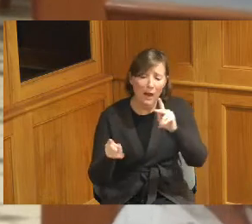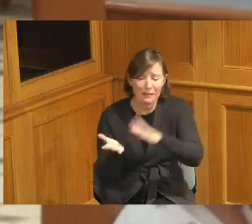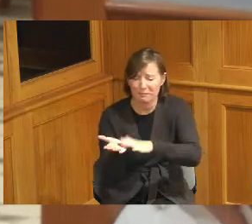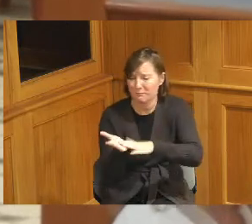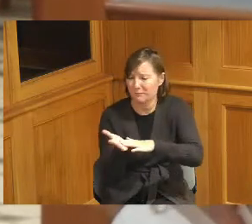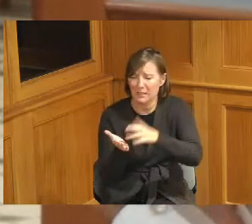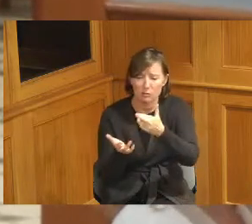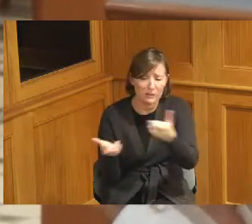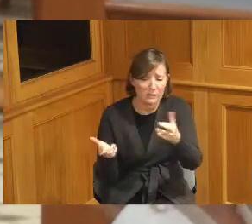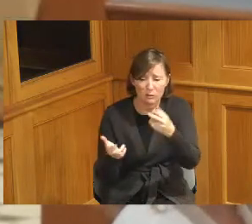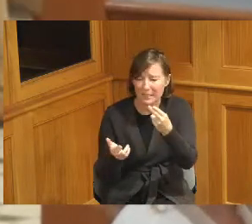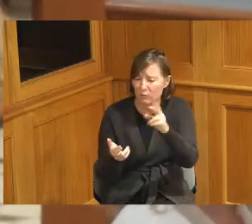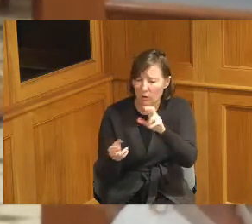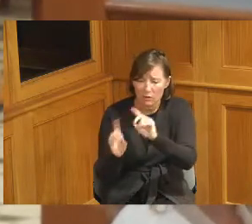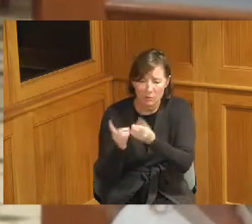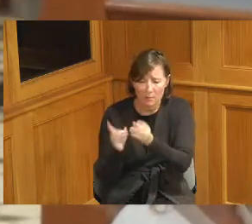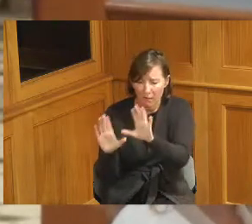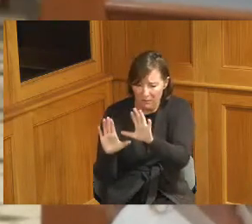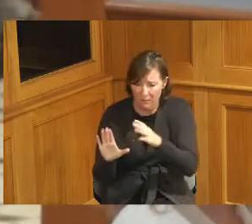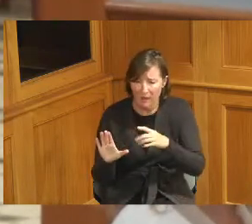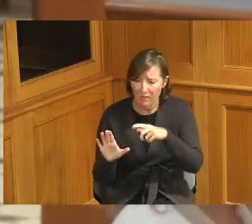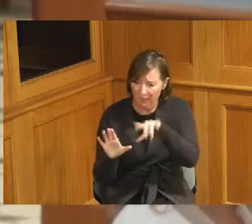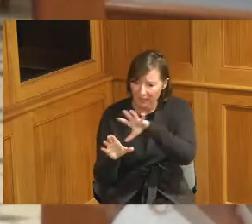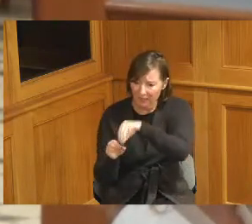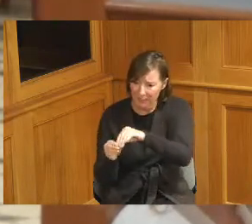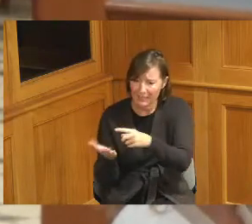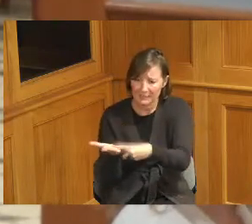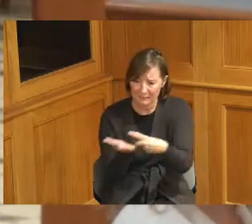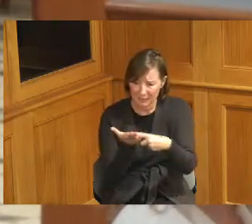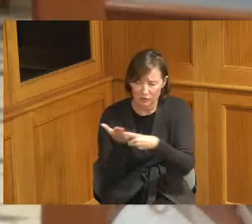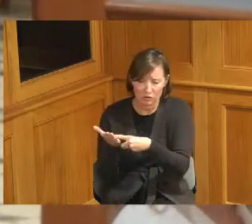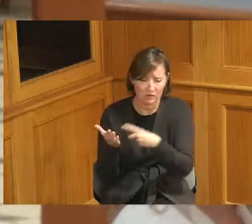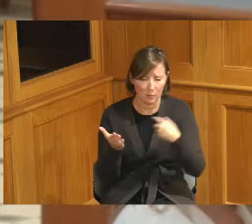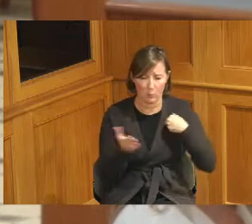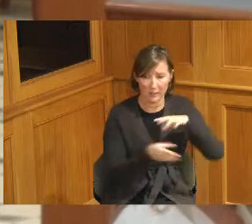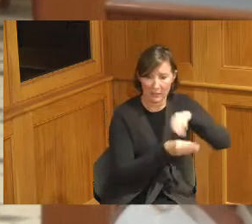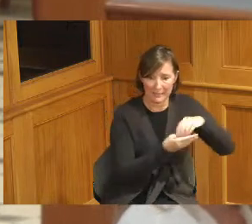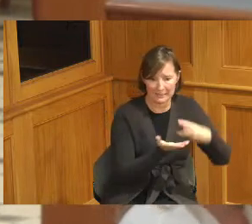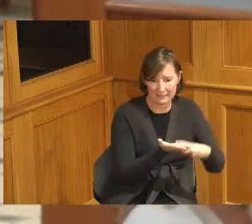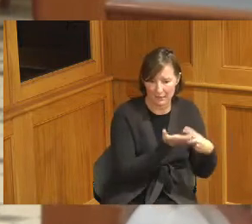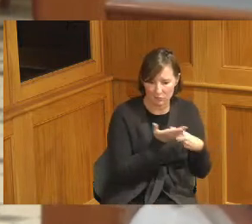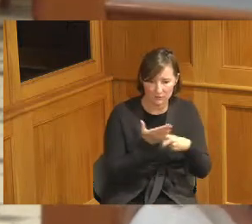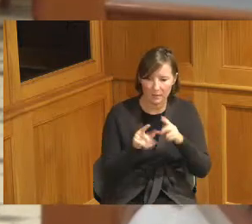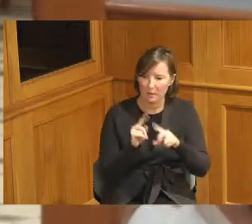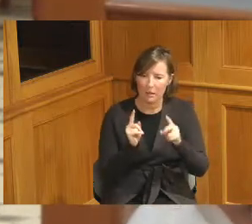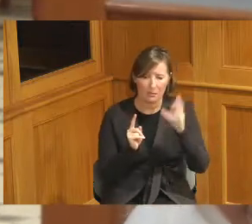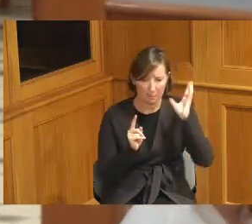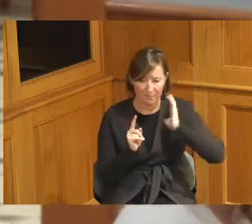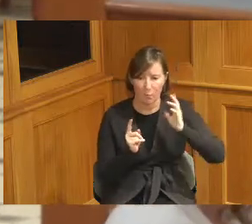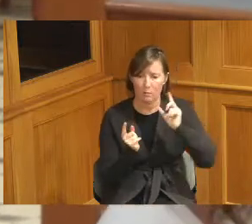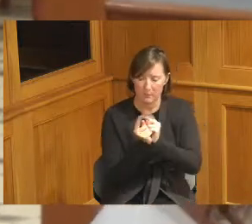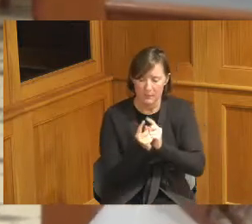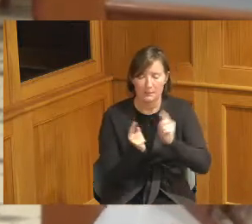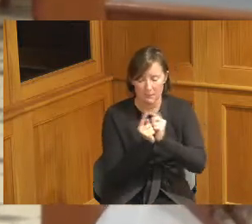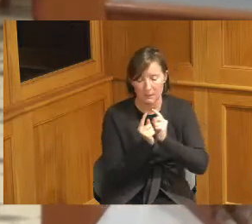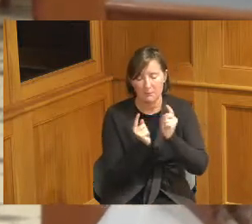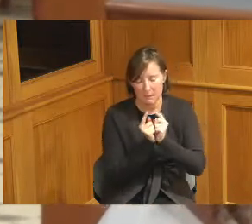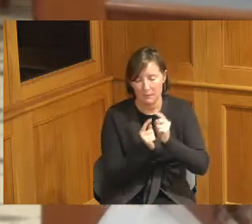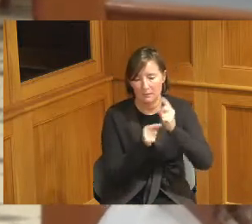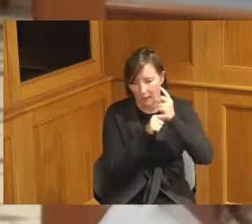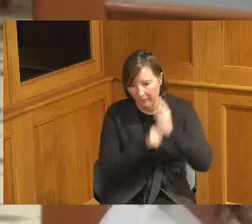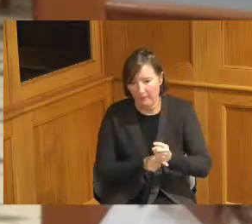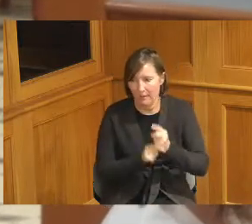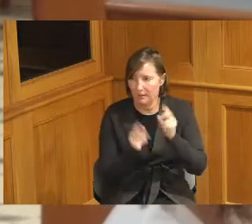work. And we've been in discussions with them. They've been in discussions with Frank used to meet regularly a lot of times with the Economic Inclusion Advisory